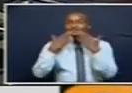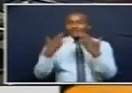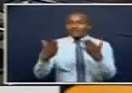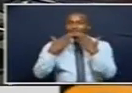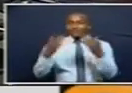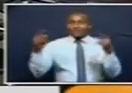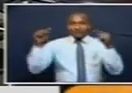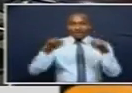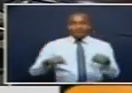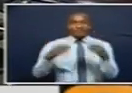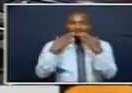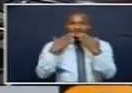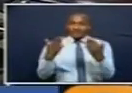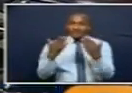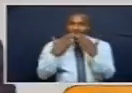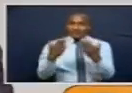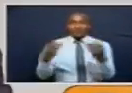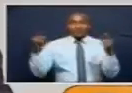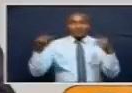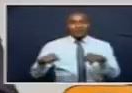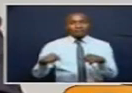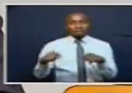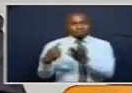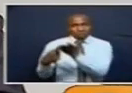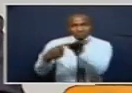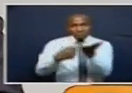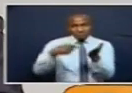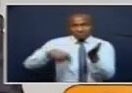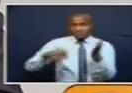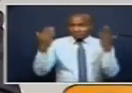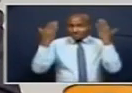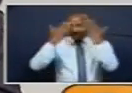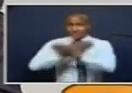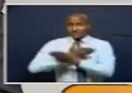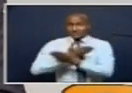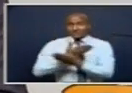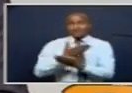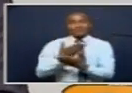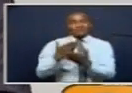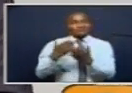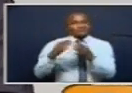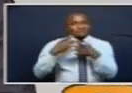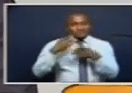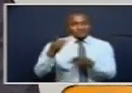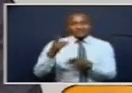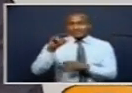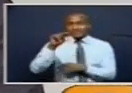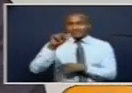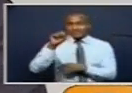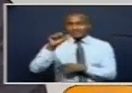making time for Game Plan 2017 tonight. Even more interesting is that NASA's lined up other